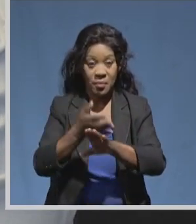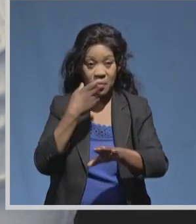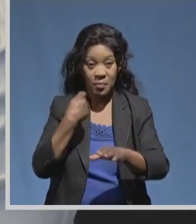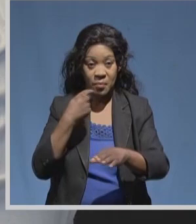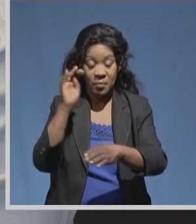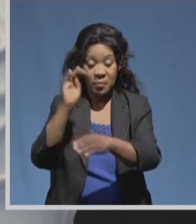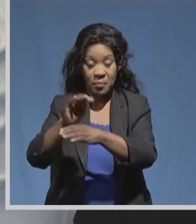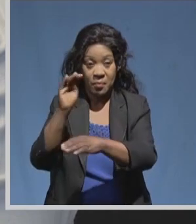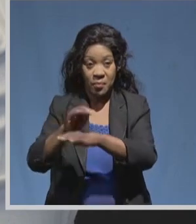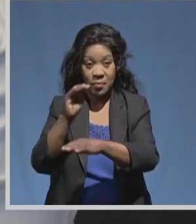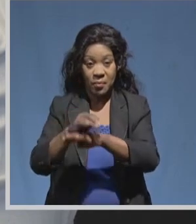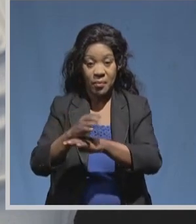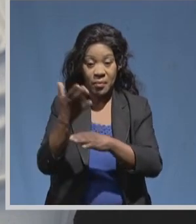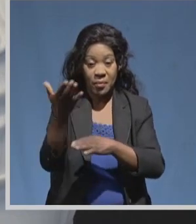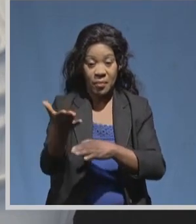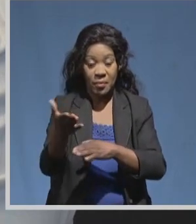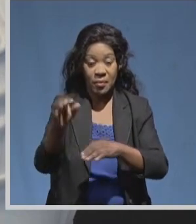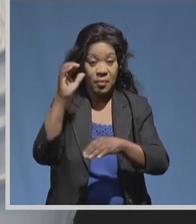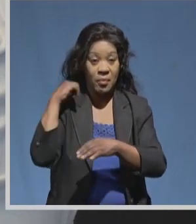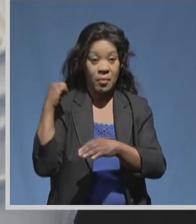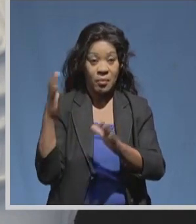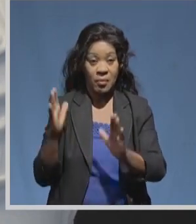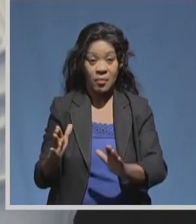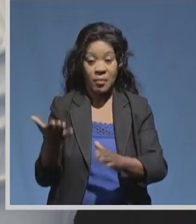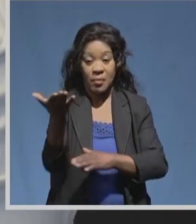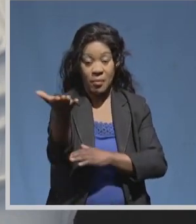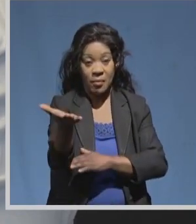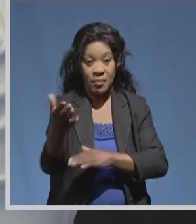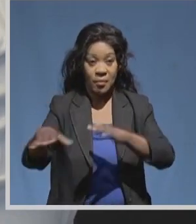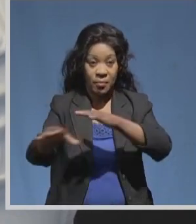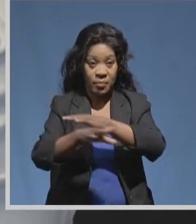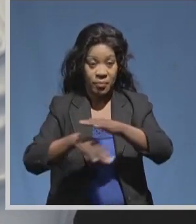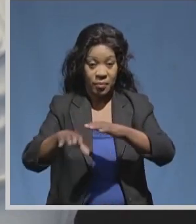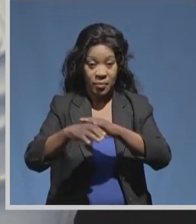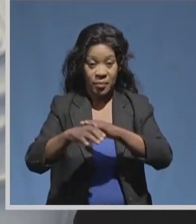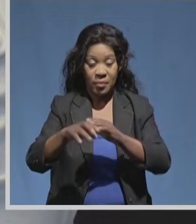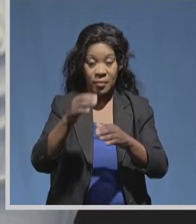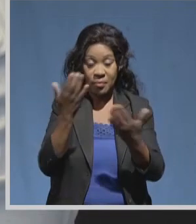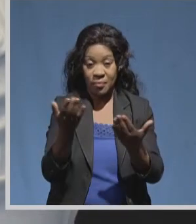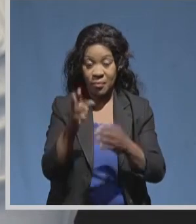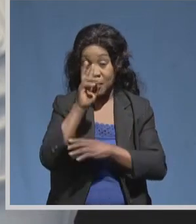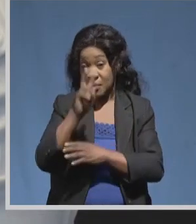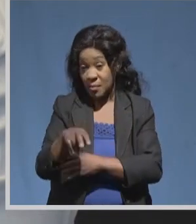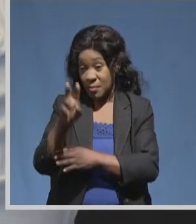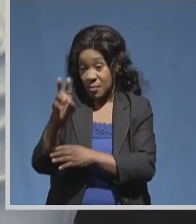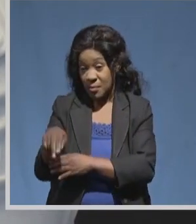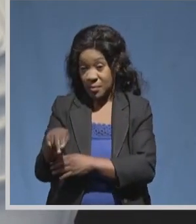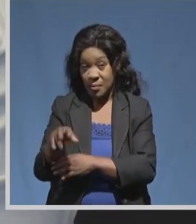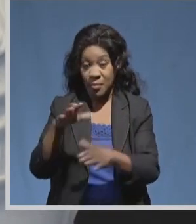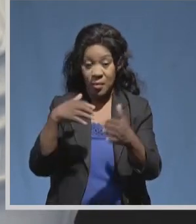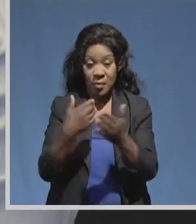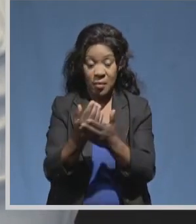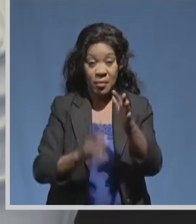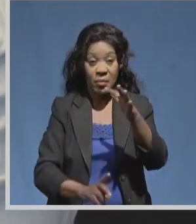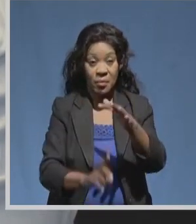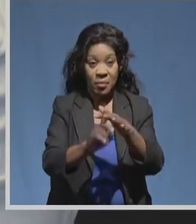officers are on the ground. They are ready to engage with you and are ready to assess and ascertain your adherence to